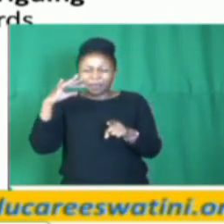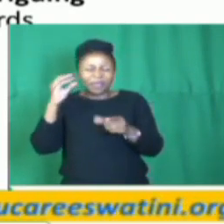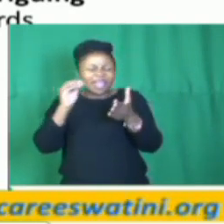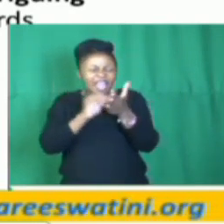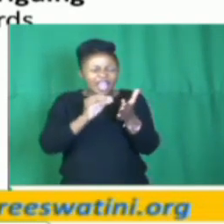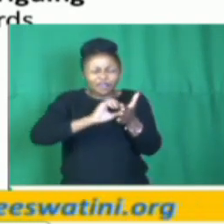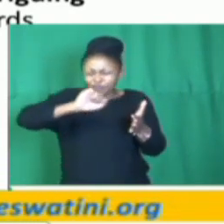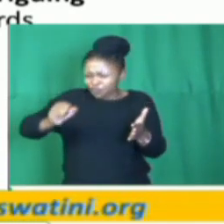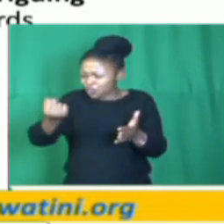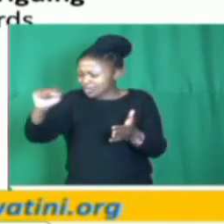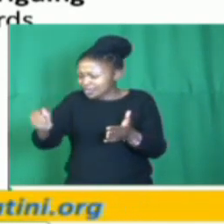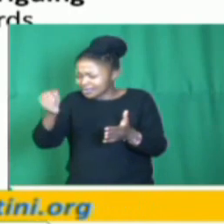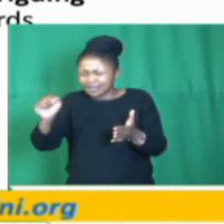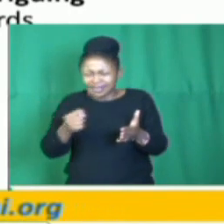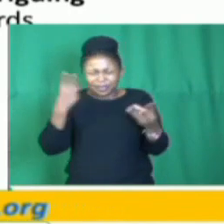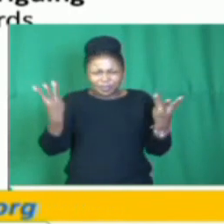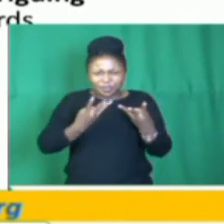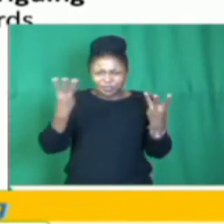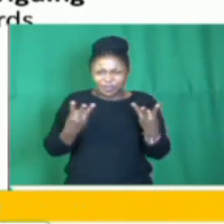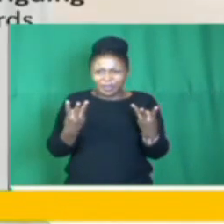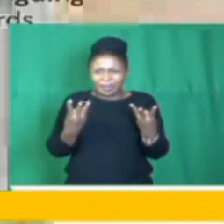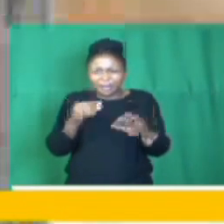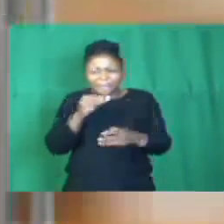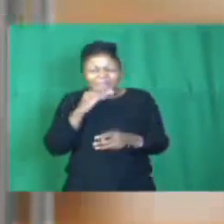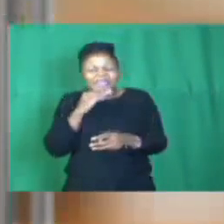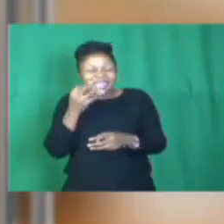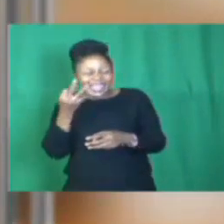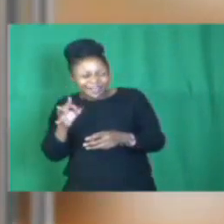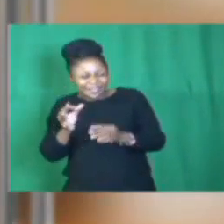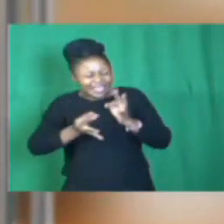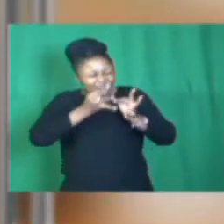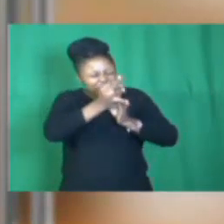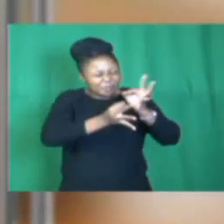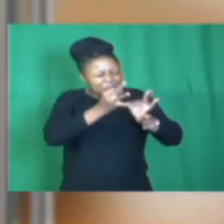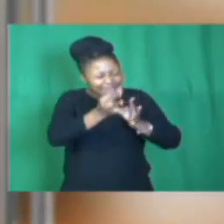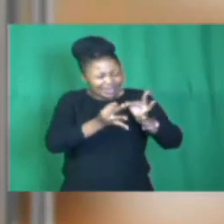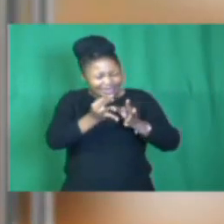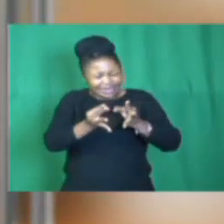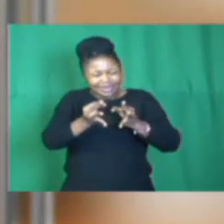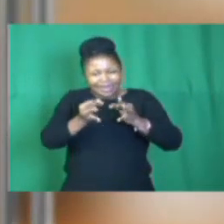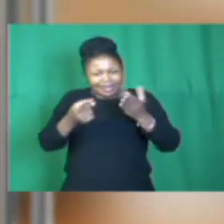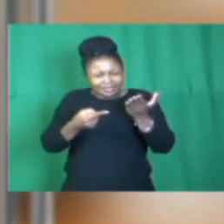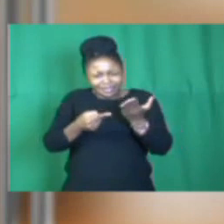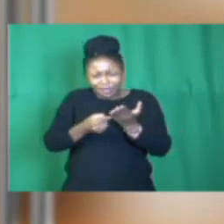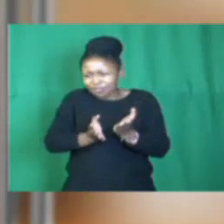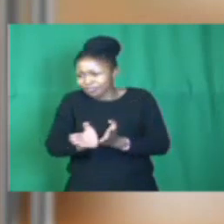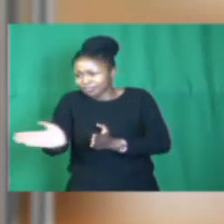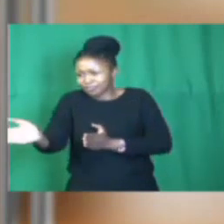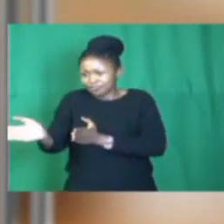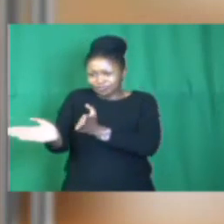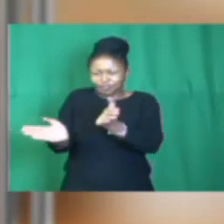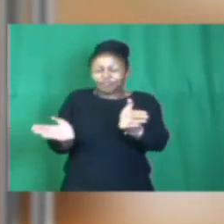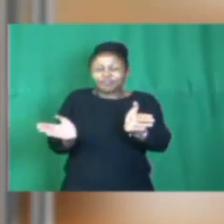food cooking nearby. When describing such a scene, these are the things that you should take into consideration, my dear